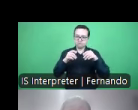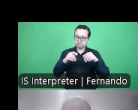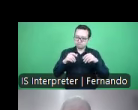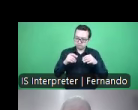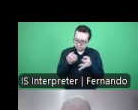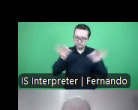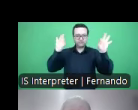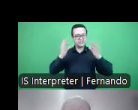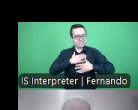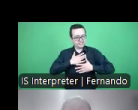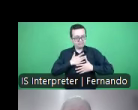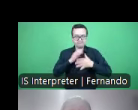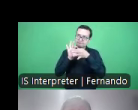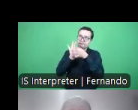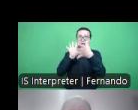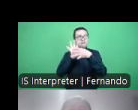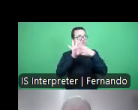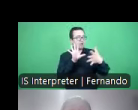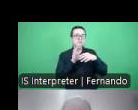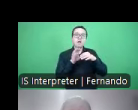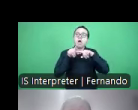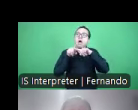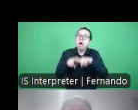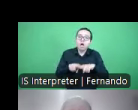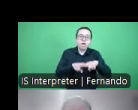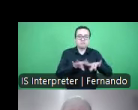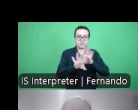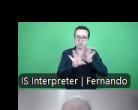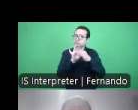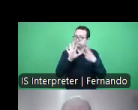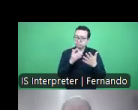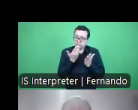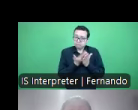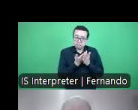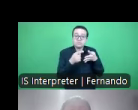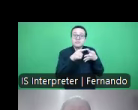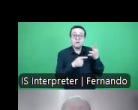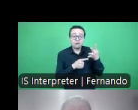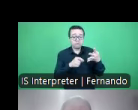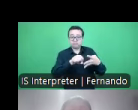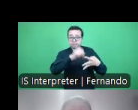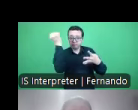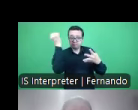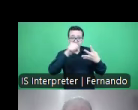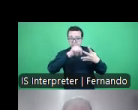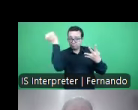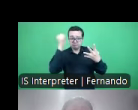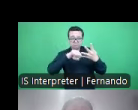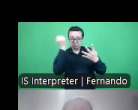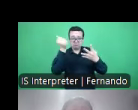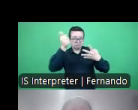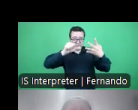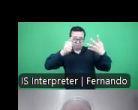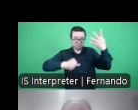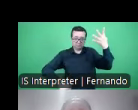juga di pasal various forms of 16 tortures. tentang hak And then bebas Article dari 16 also eksploitasi, talk about the kekerasan dan right to be free penyalahgunaan, from exploitation, dan violence, pasal and 19